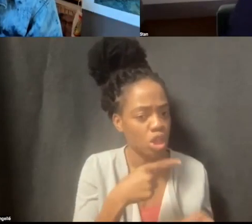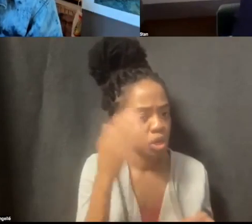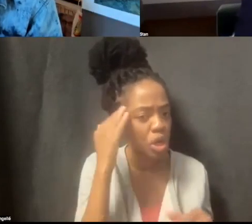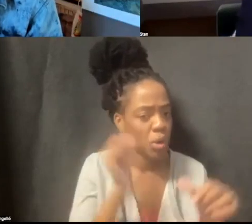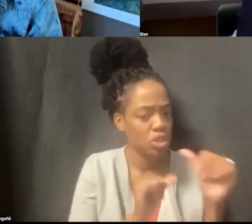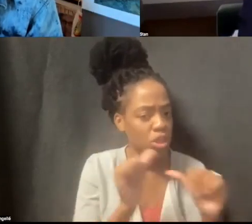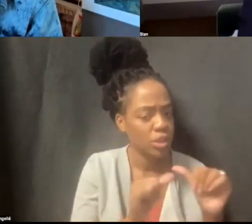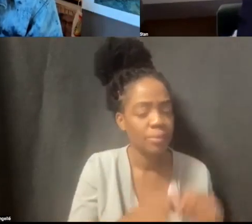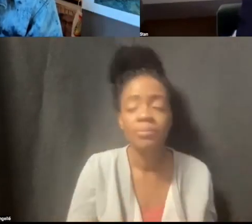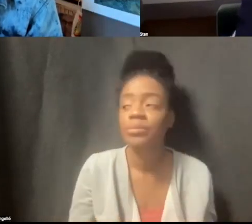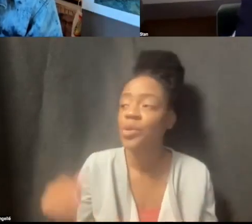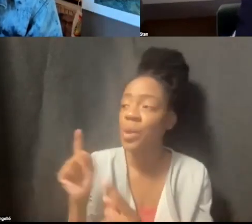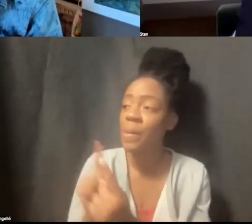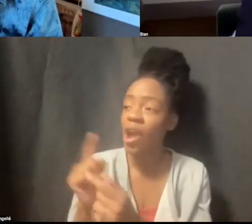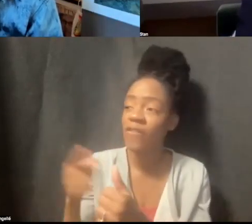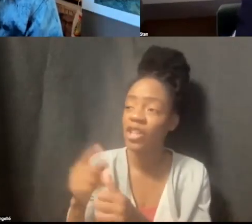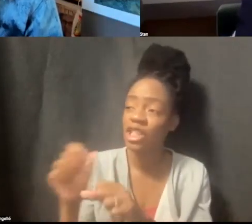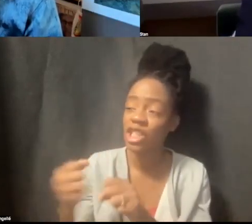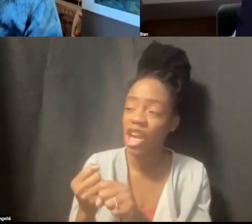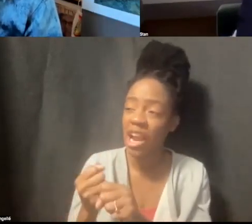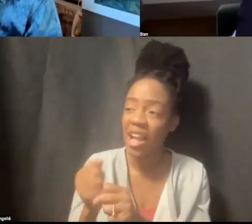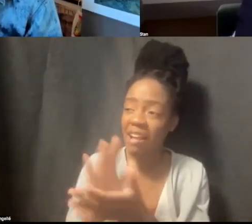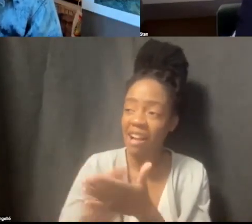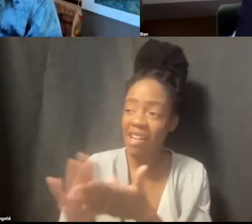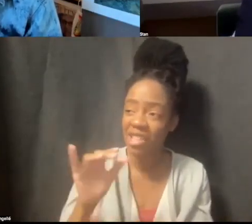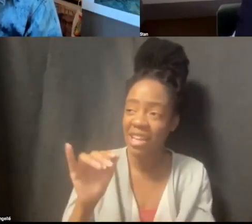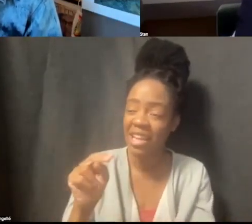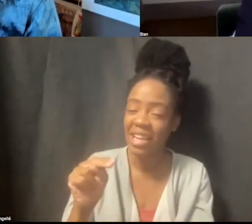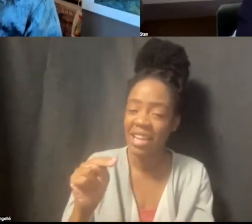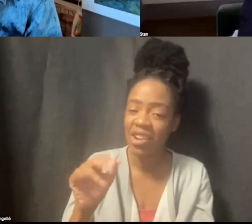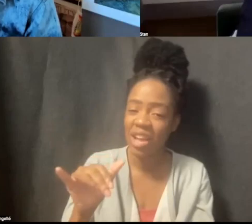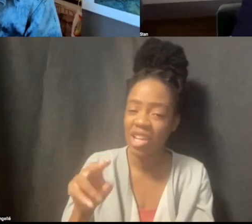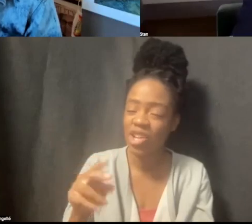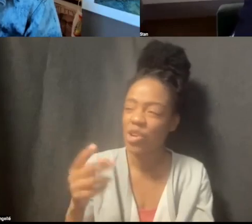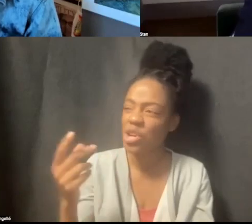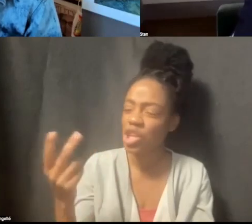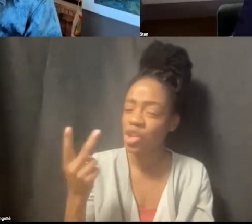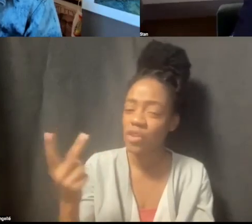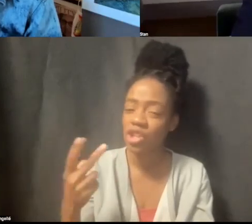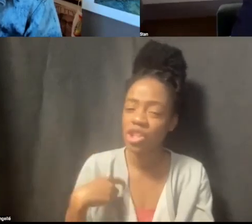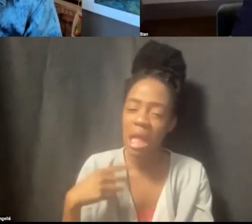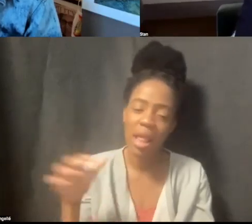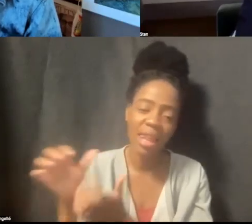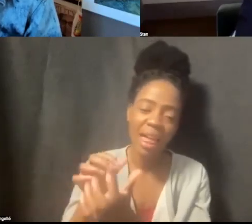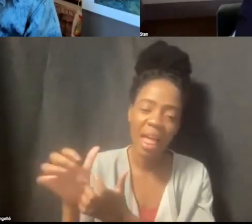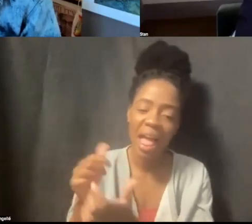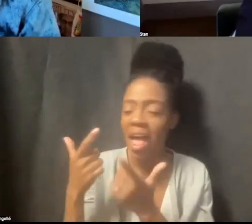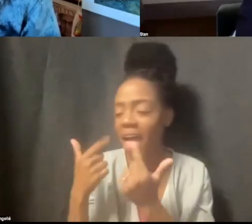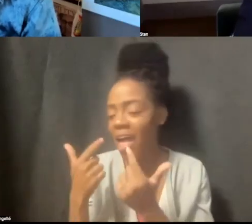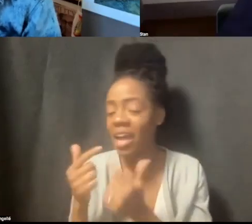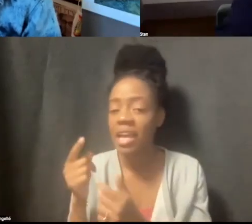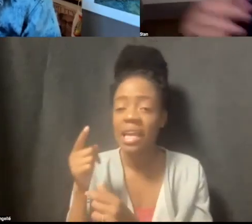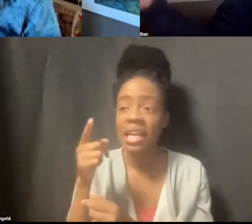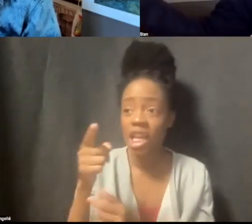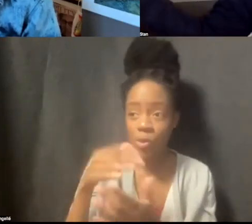We met our first year of college at NYU, and we just to make each other laugh. And then he was studying writing and I was